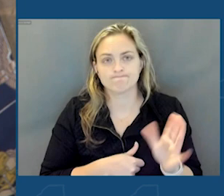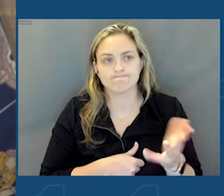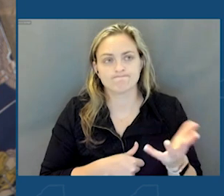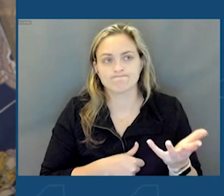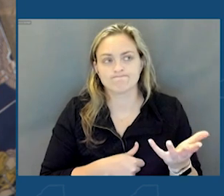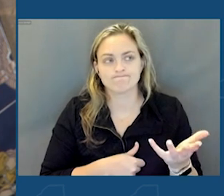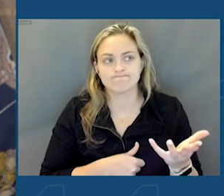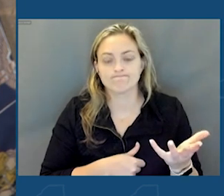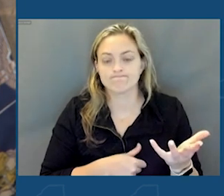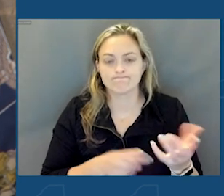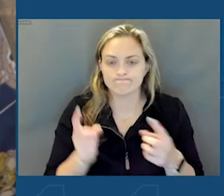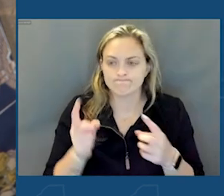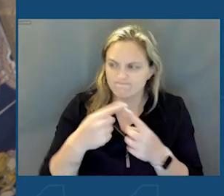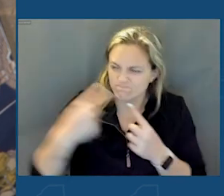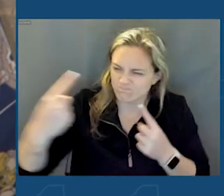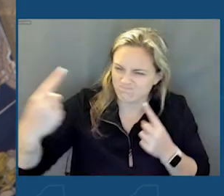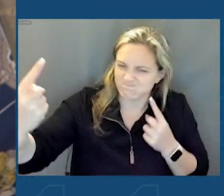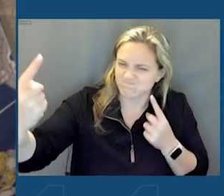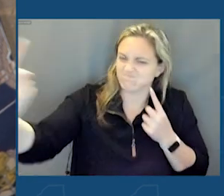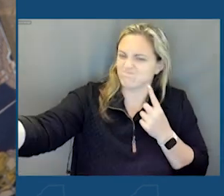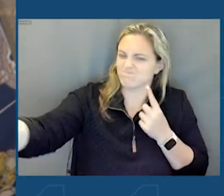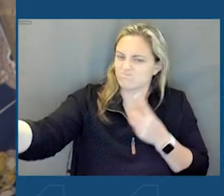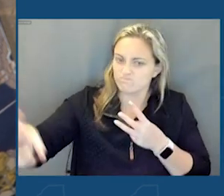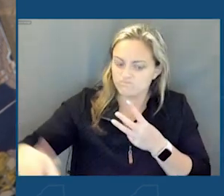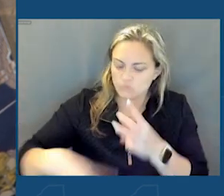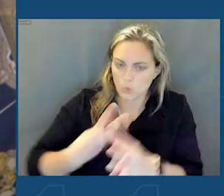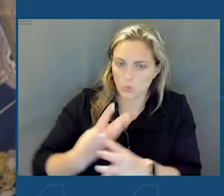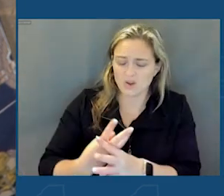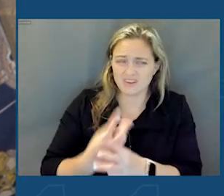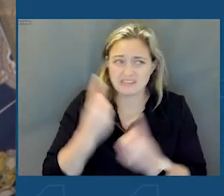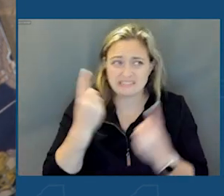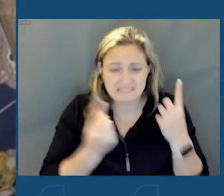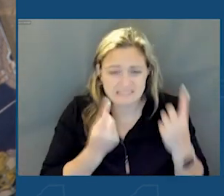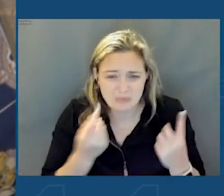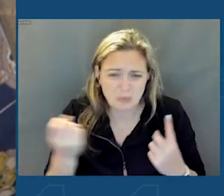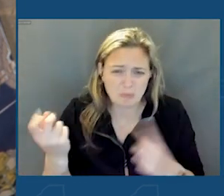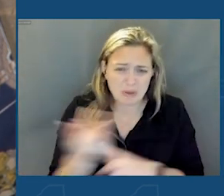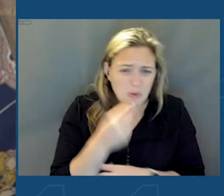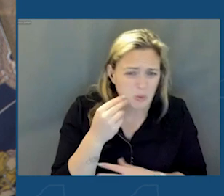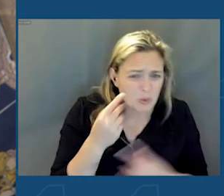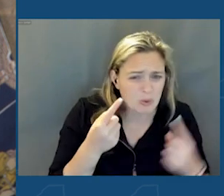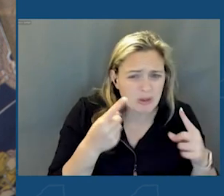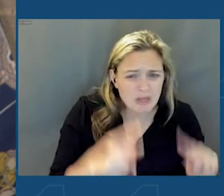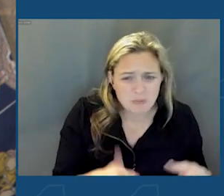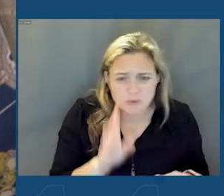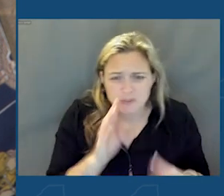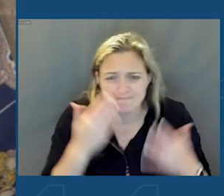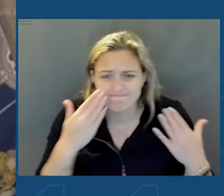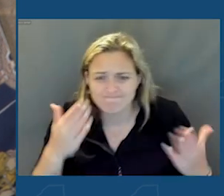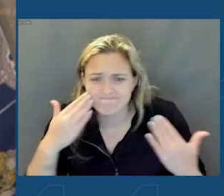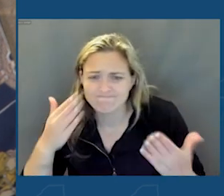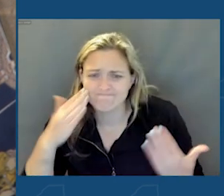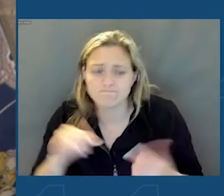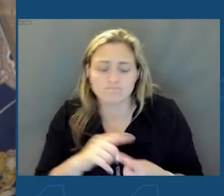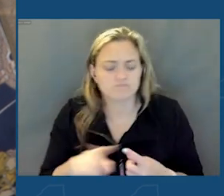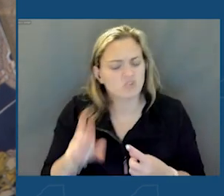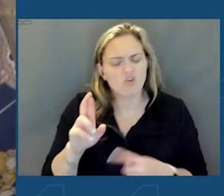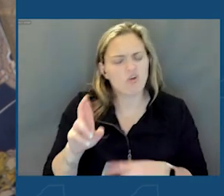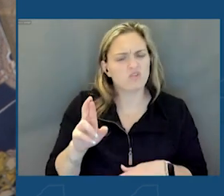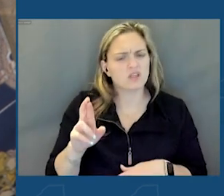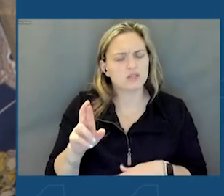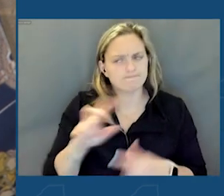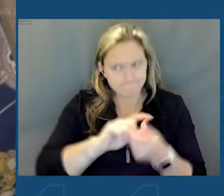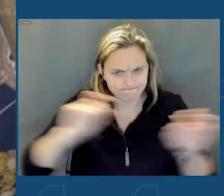family and loved ones, and they have those worries on their mind. Hopefully no longer. That was back in